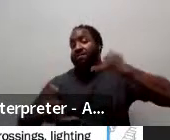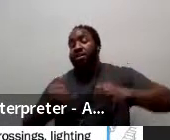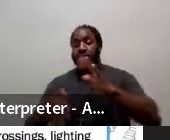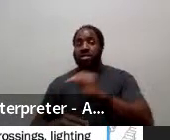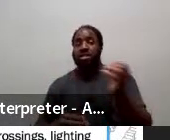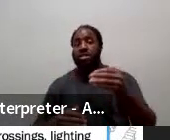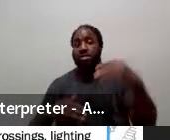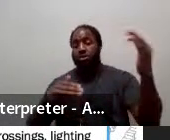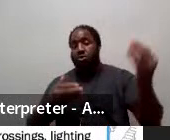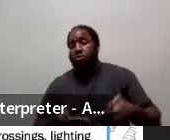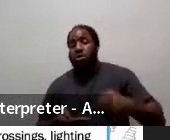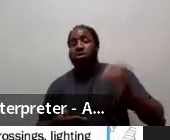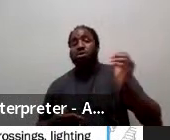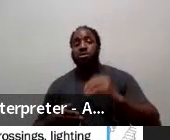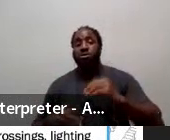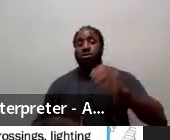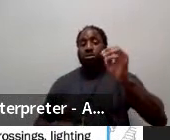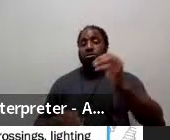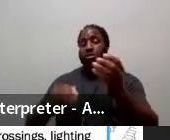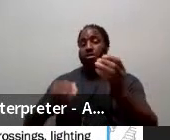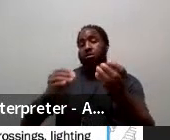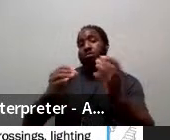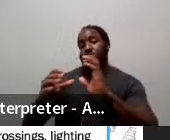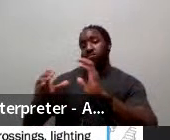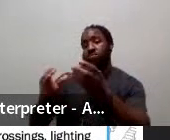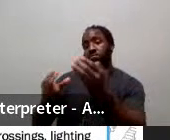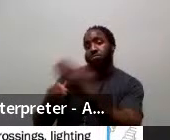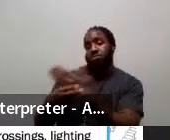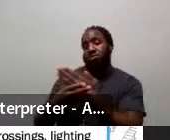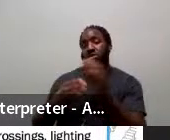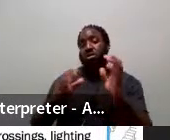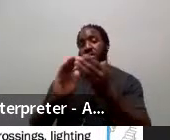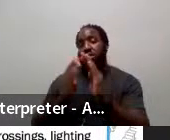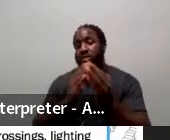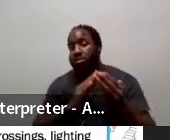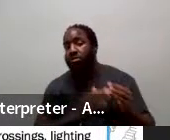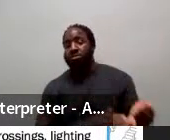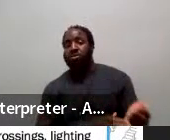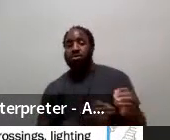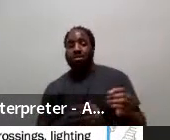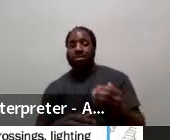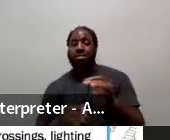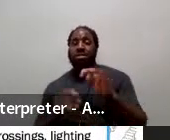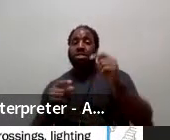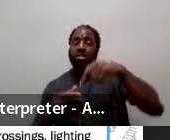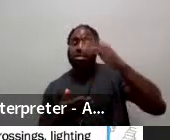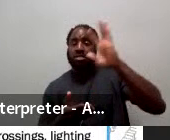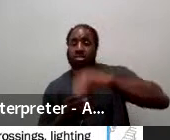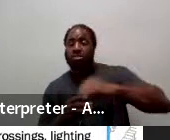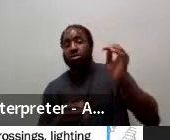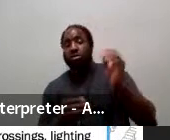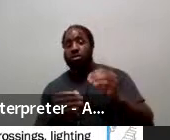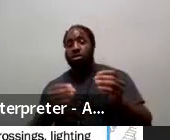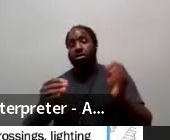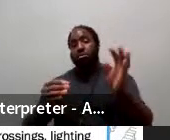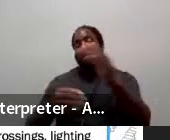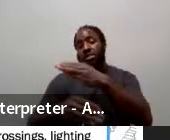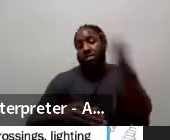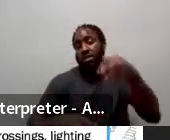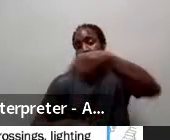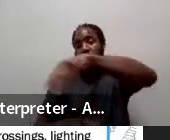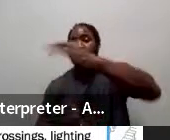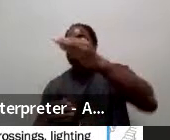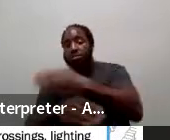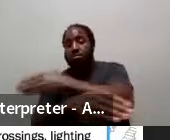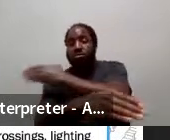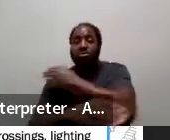connector between the Van Nest and Parkchester communities, regardless of the new station. This includes a vision for sidewalk improvements and additional crosswalks